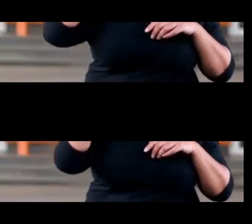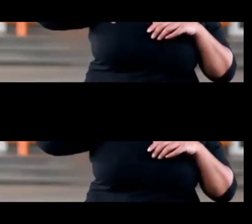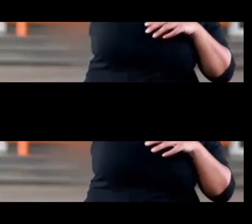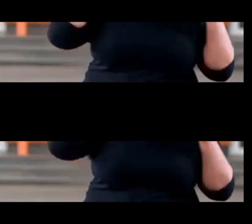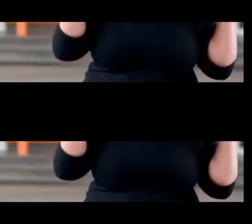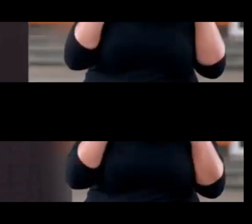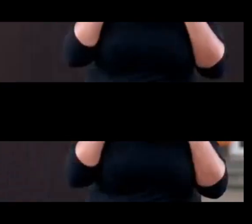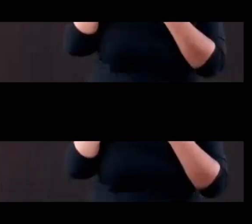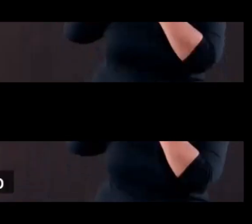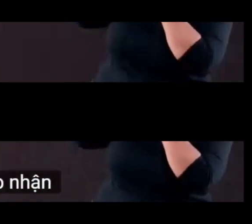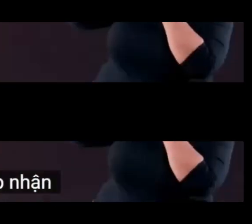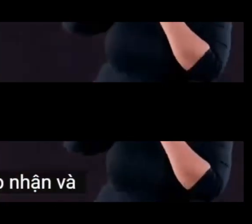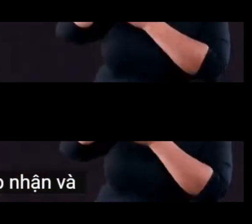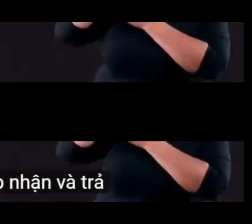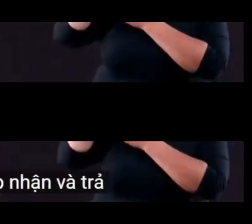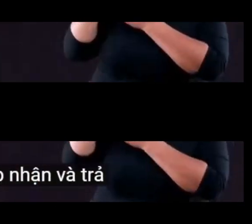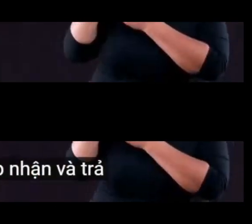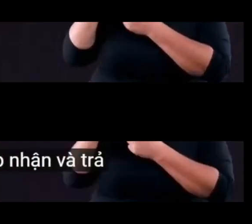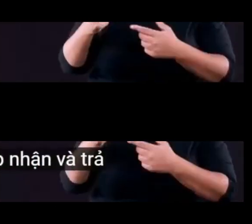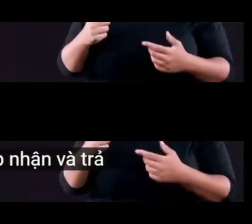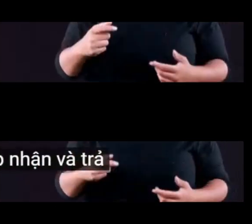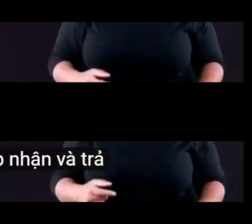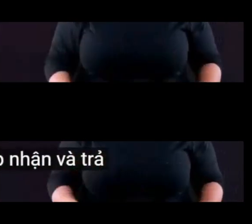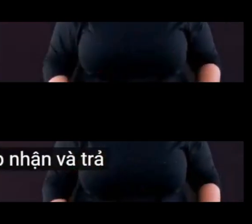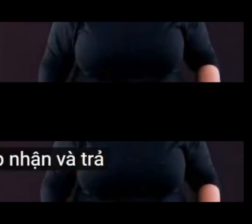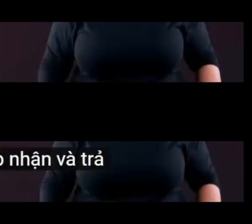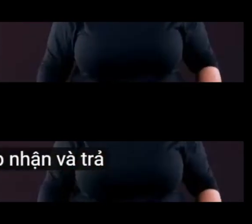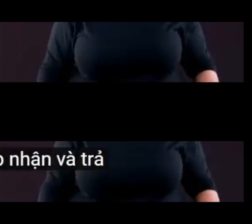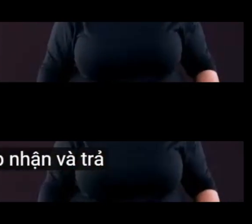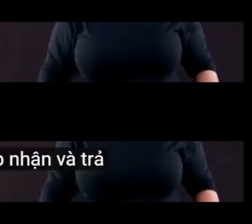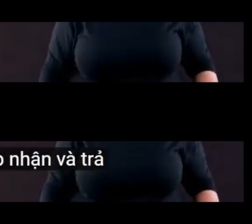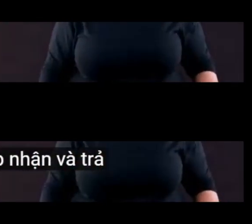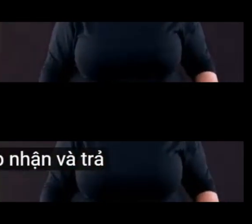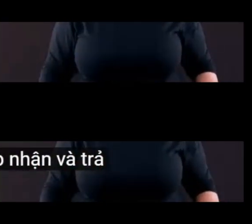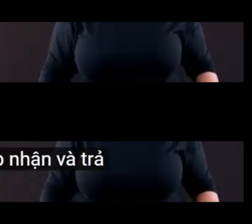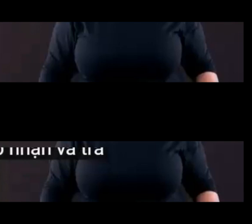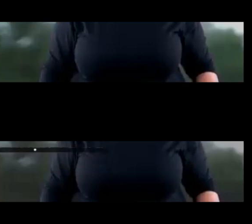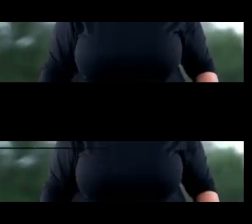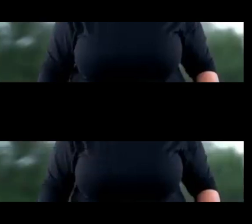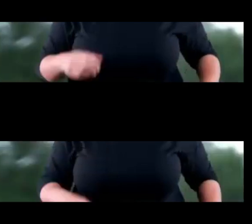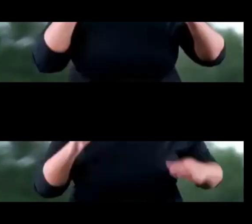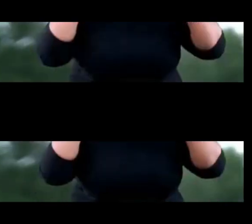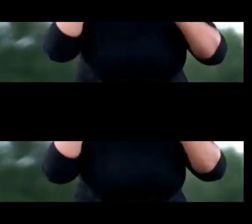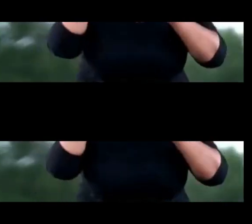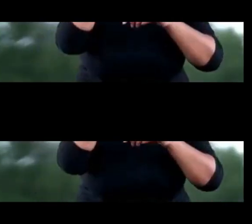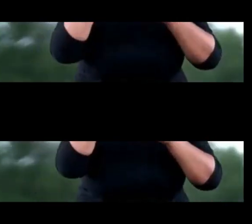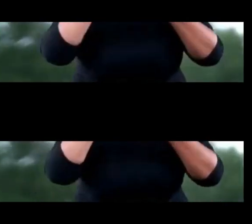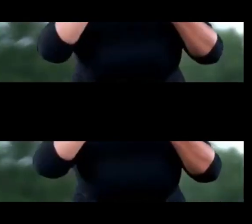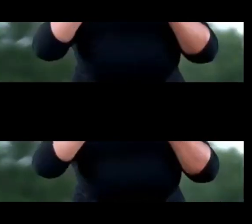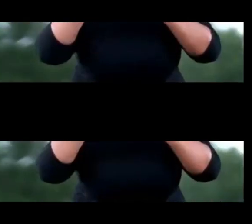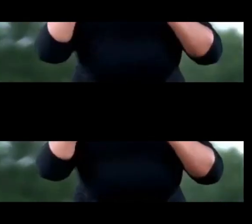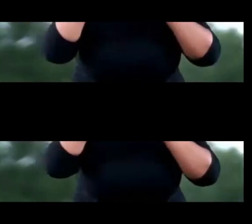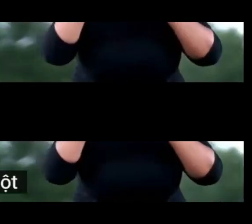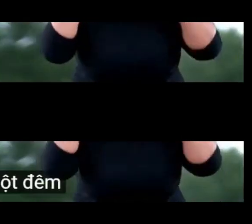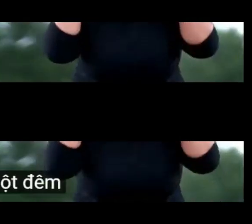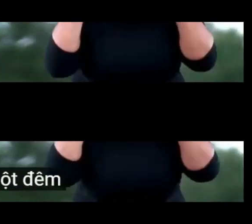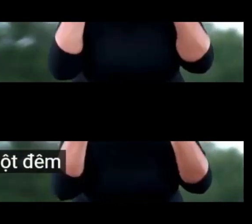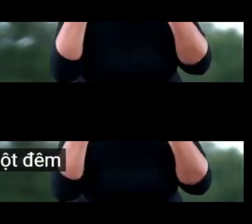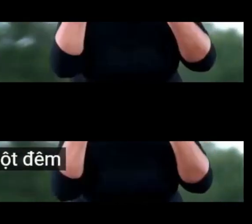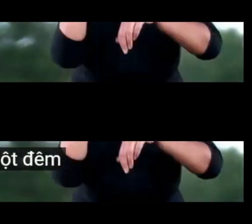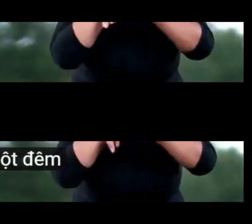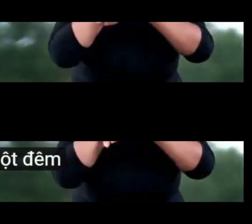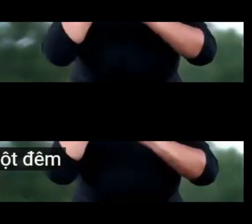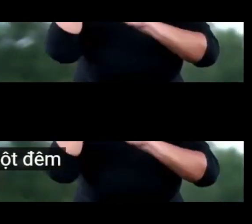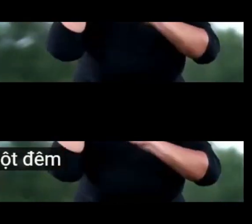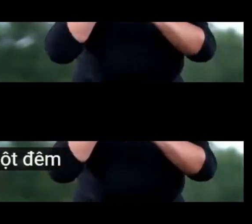colonists to accept and pay their extra taxes on soda. So you and your friends decide one night to